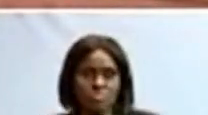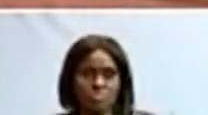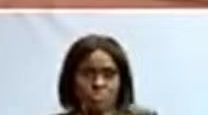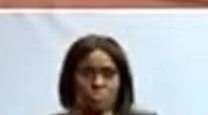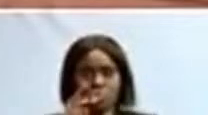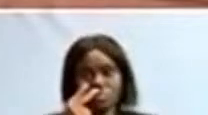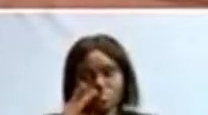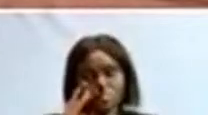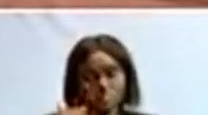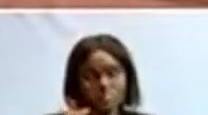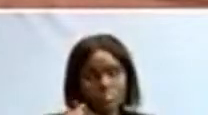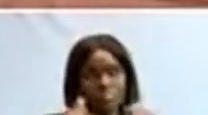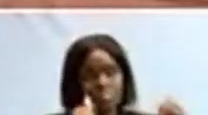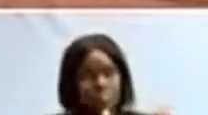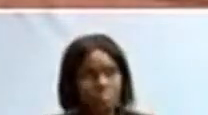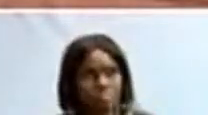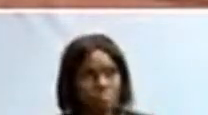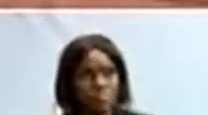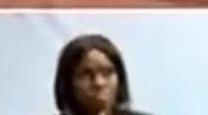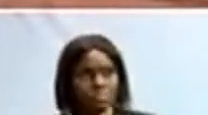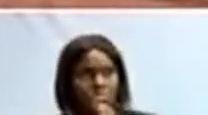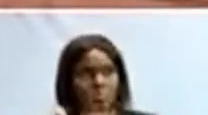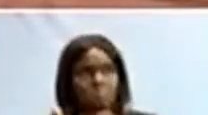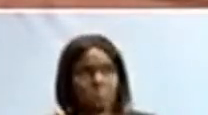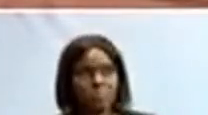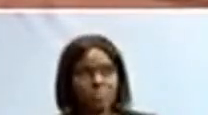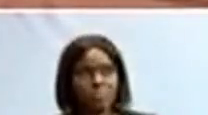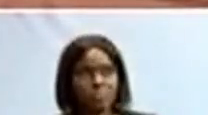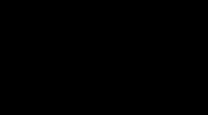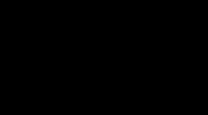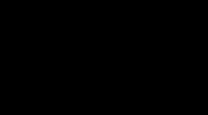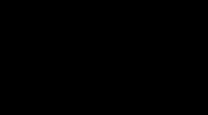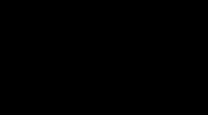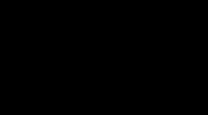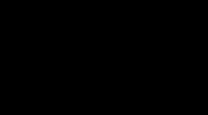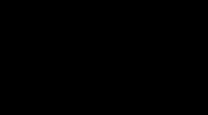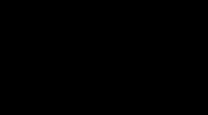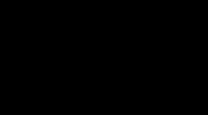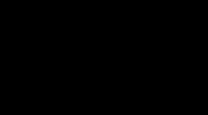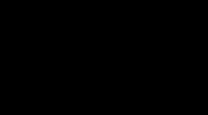When you look at the activities that they were undertaking,